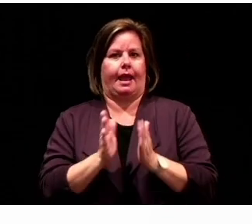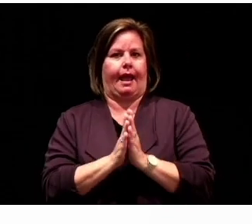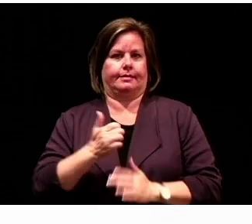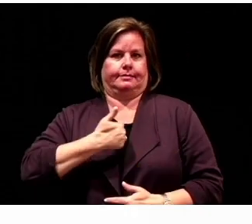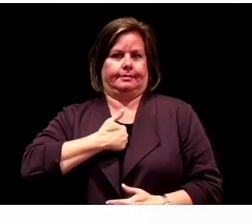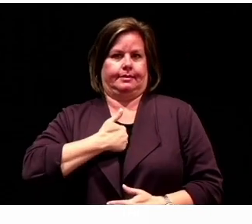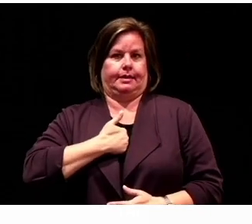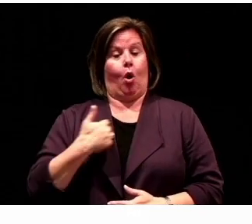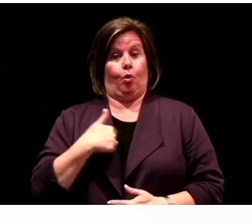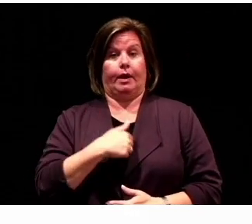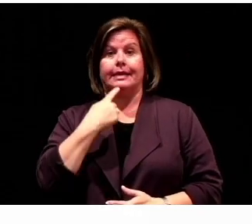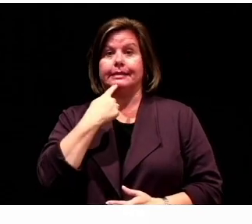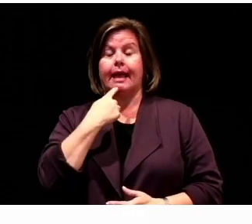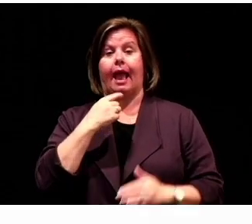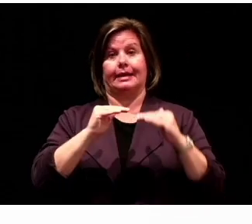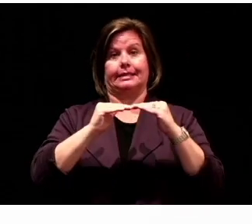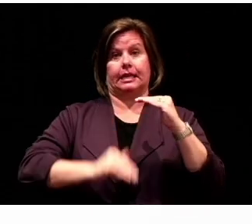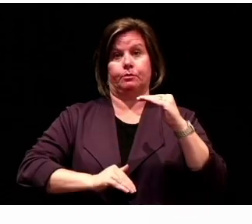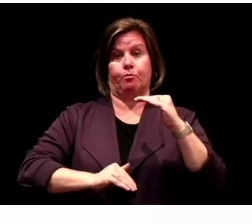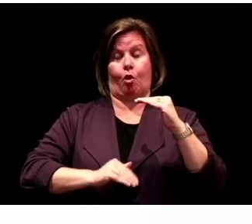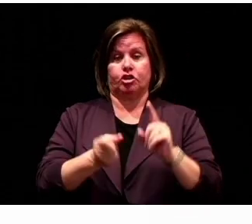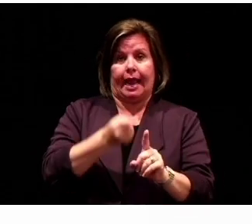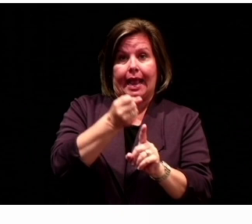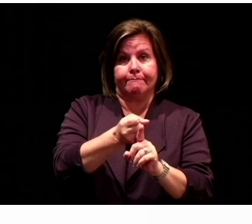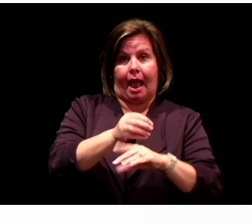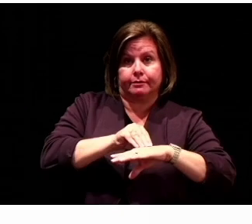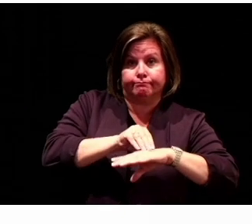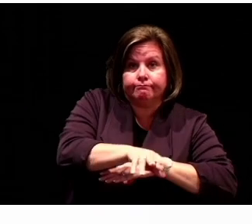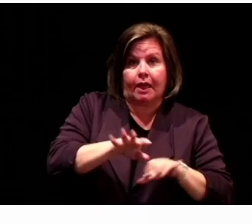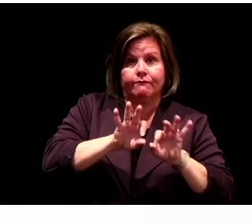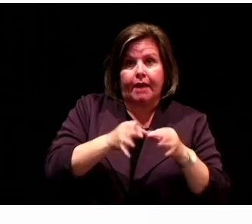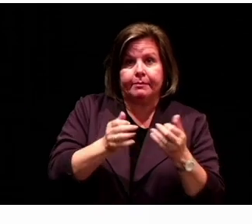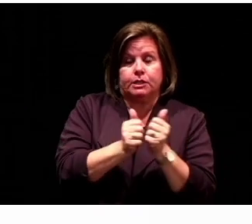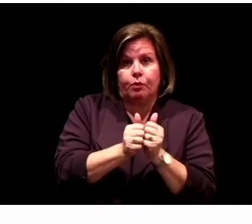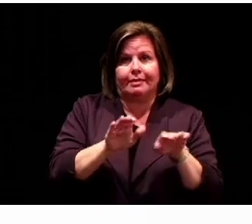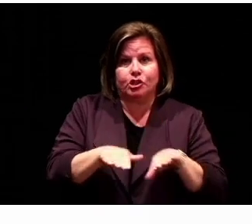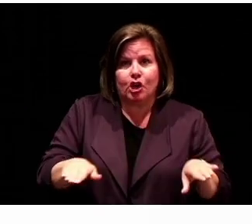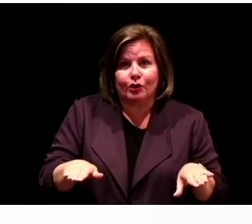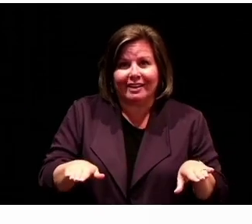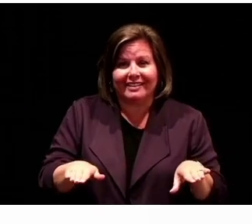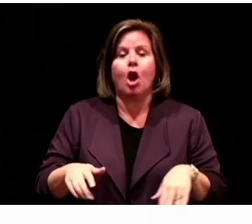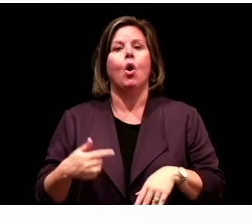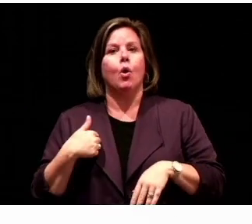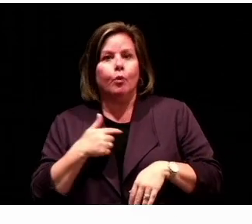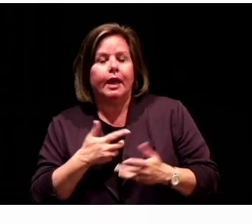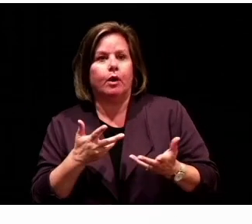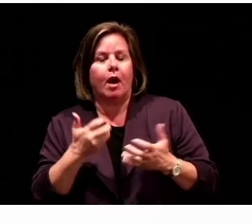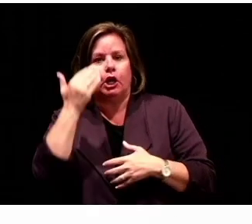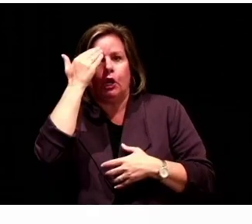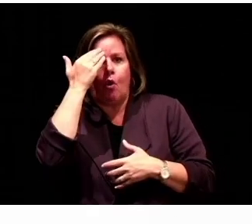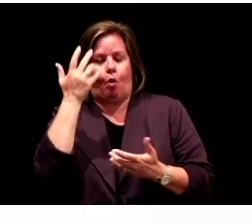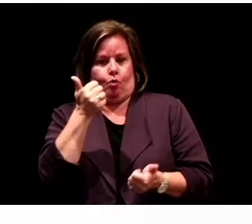ask ourselves to say, where does this disparate impact come from? So you'll see some of the questions that we have up there include, what is the